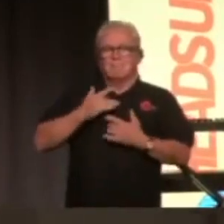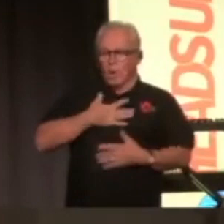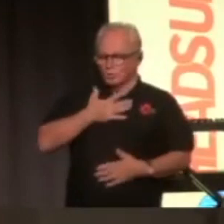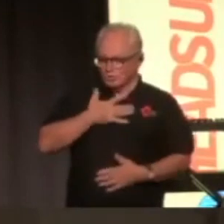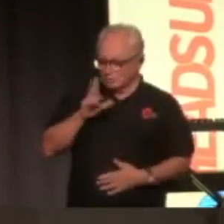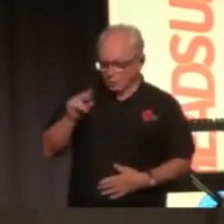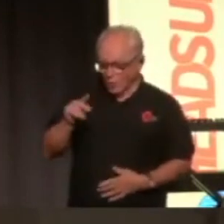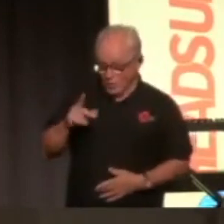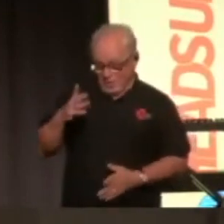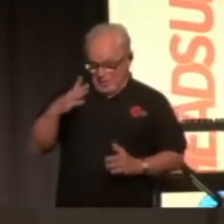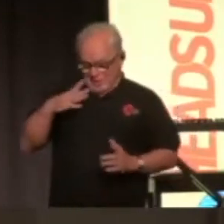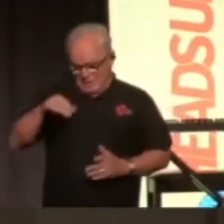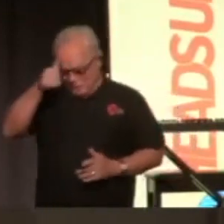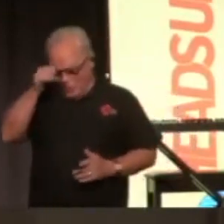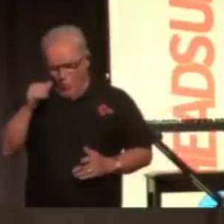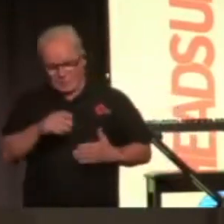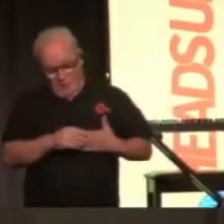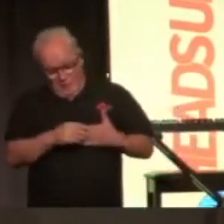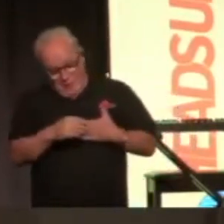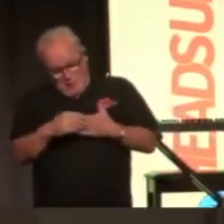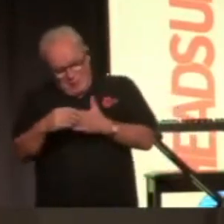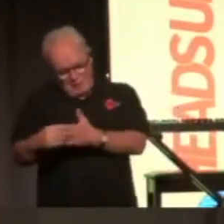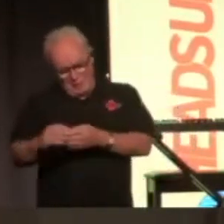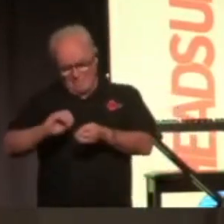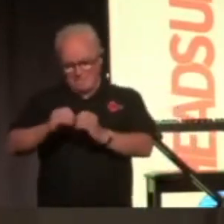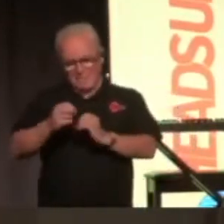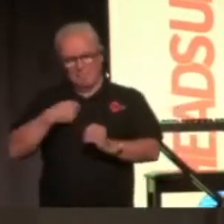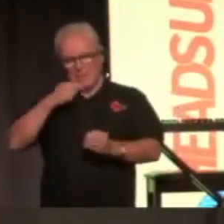You need to know what's leading your decisions.